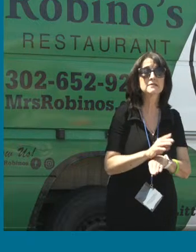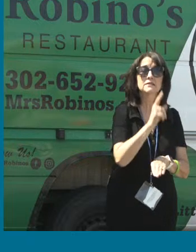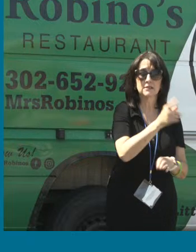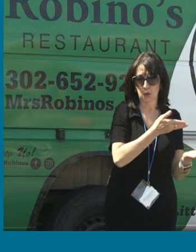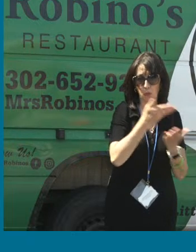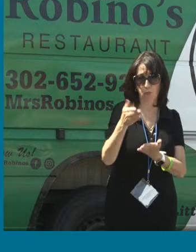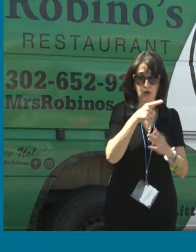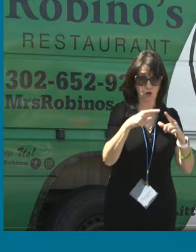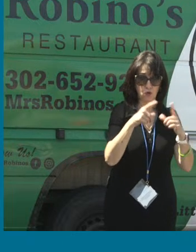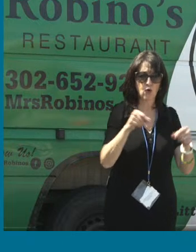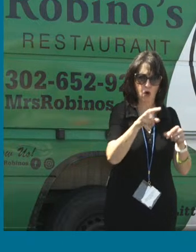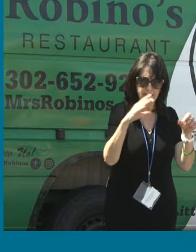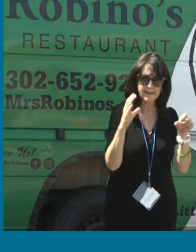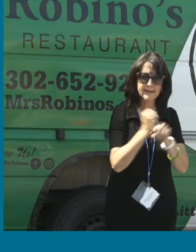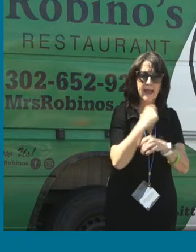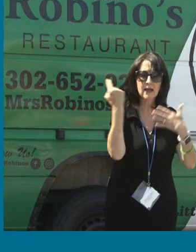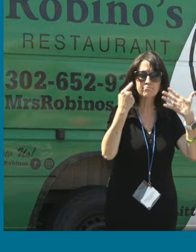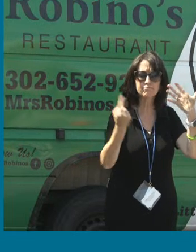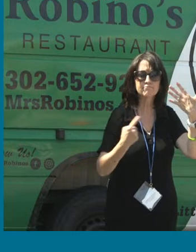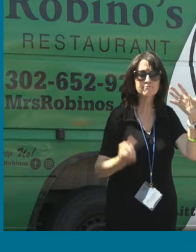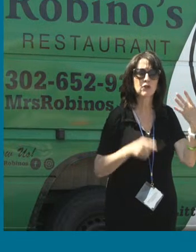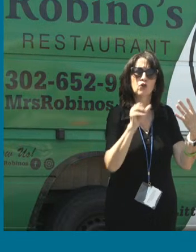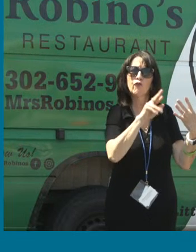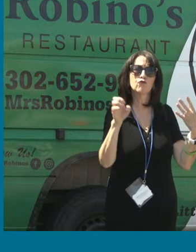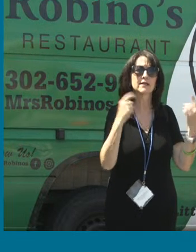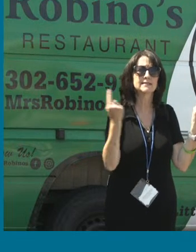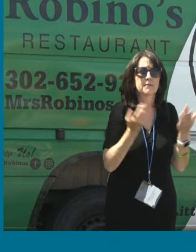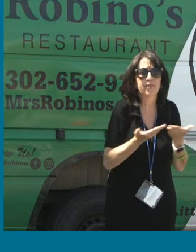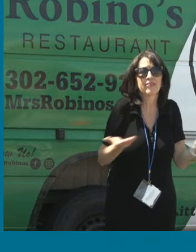more throughout this week. Thank you.